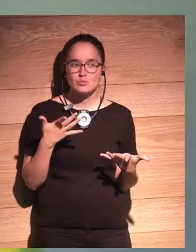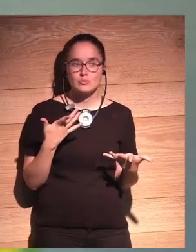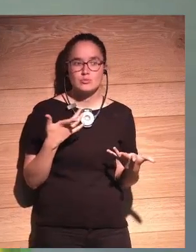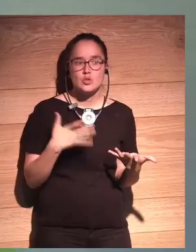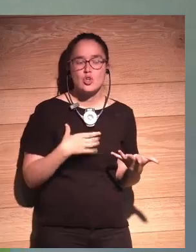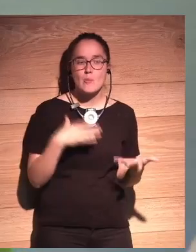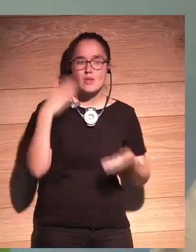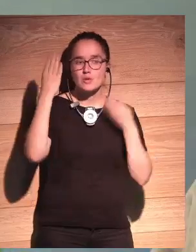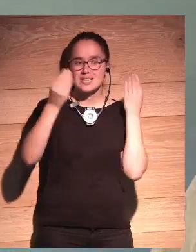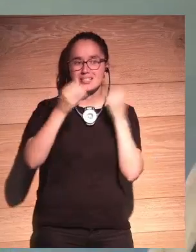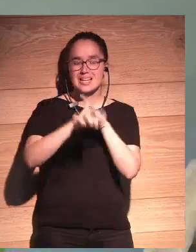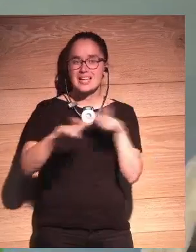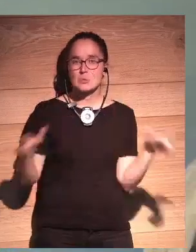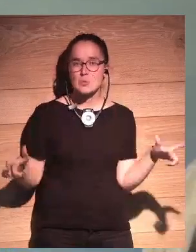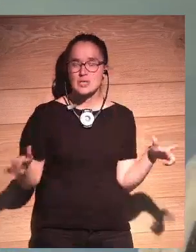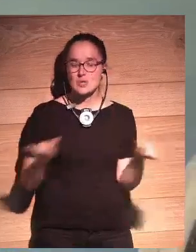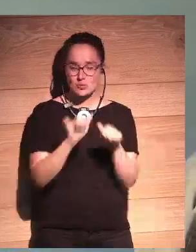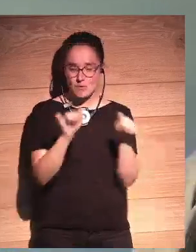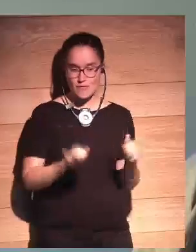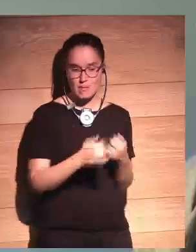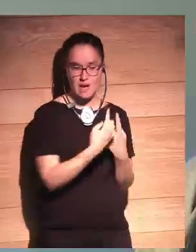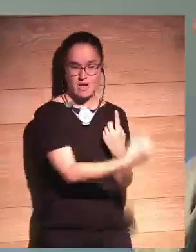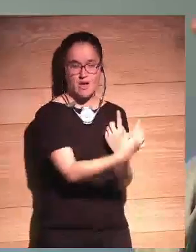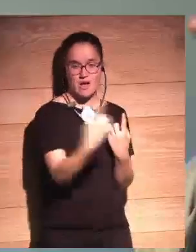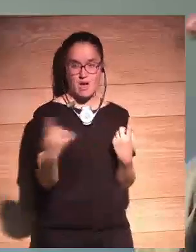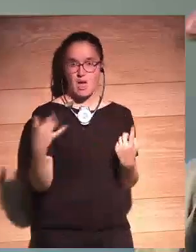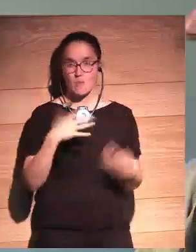it's about the idea that we can't think that people